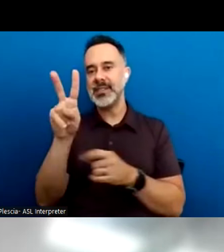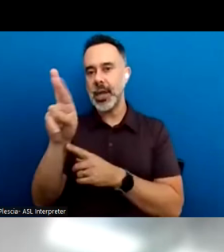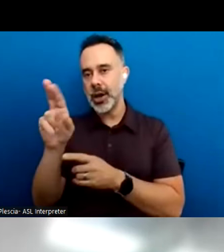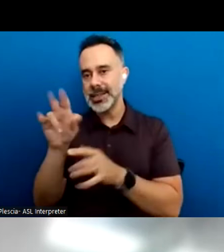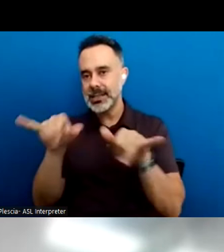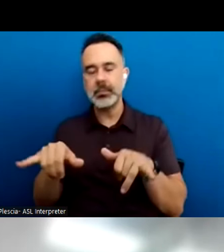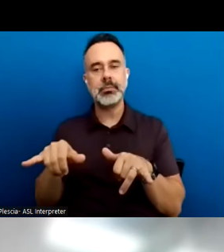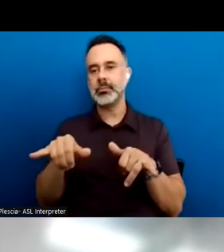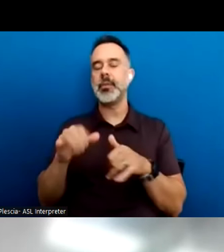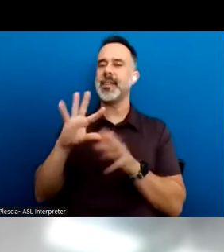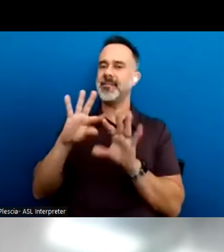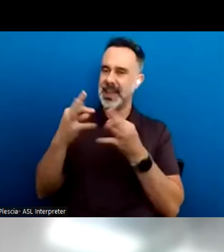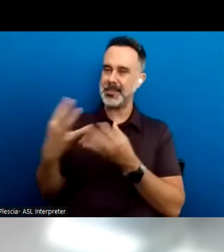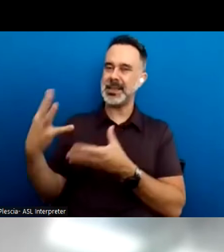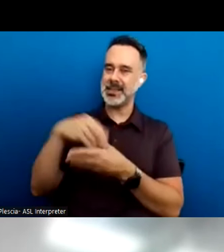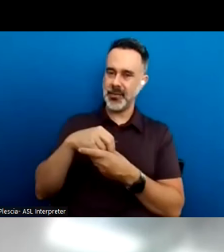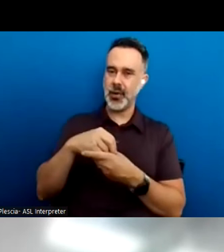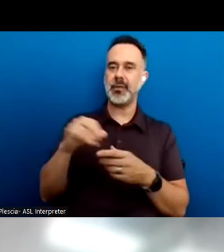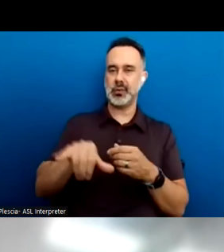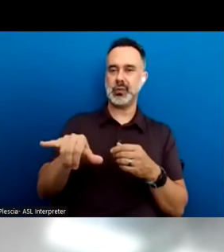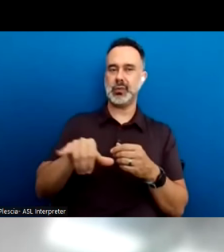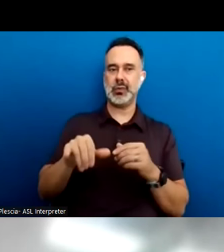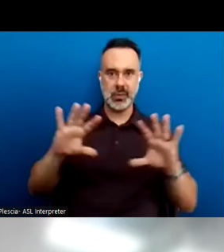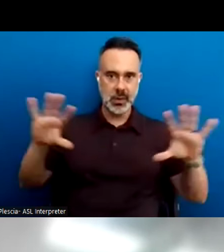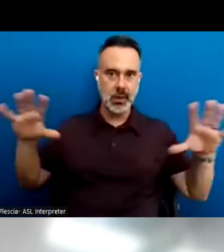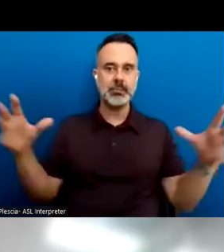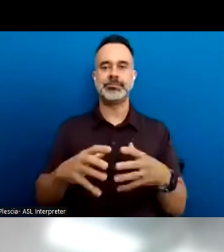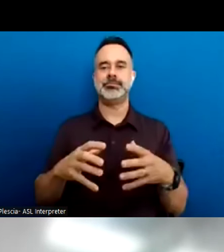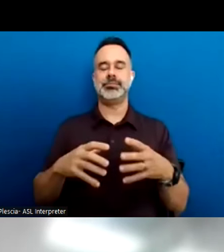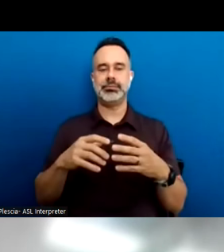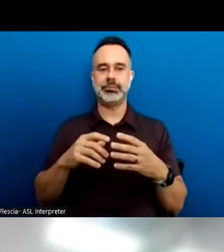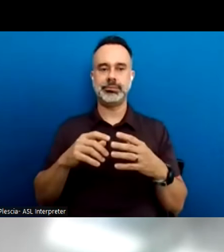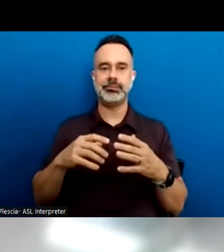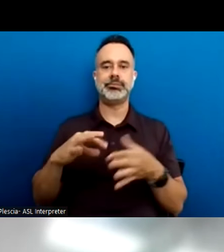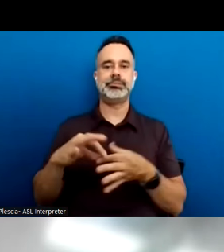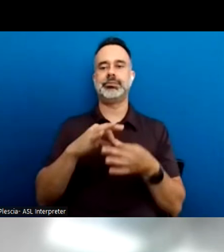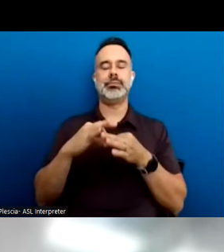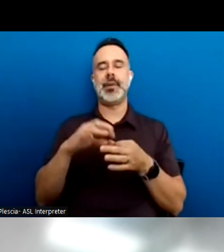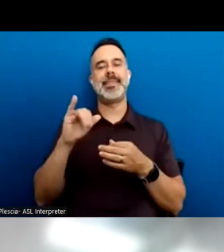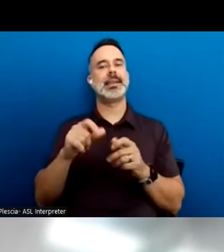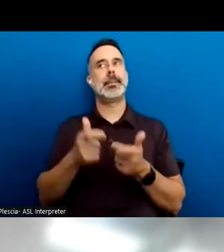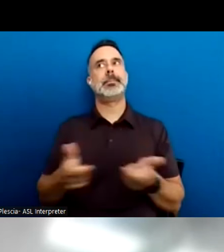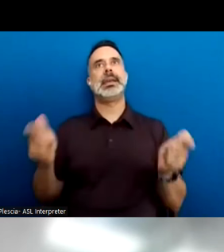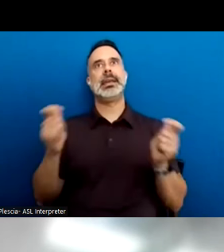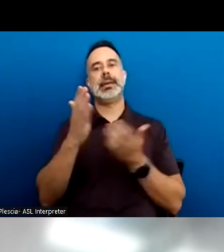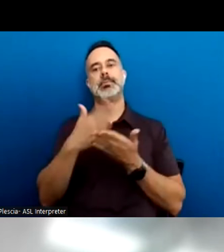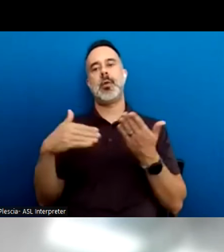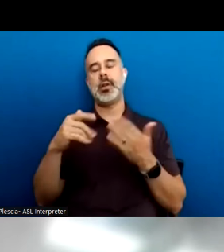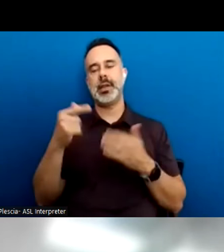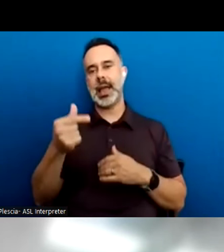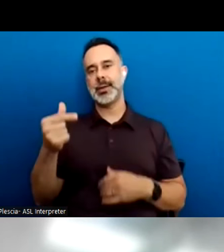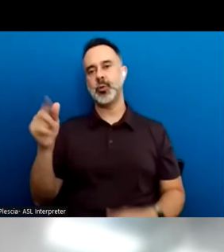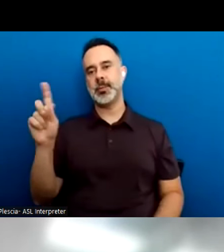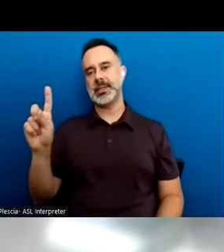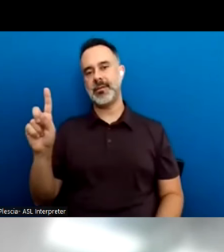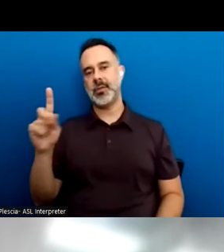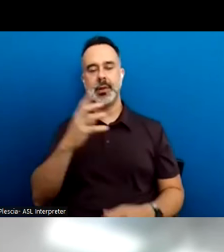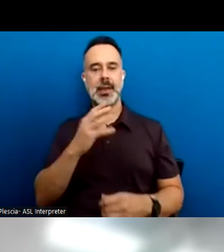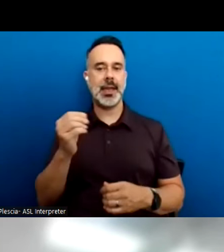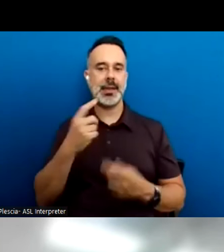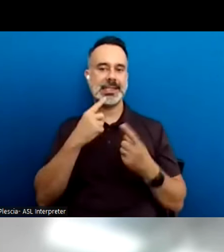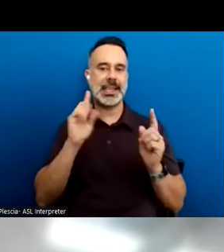family as well. And so to me, that is a huge component of the guided group discovery and our success stories. If